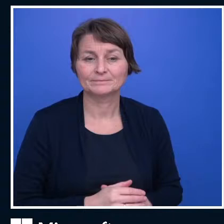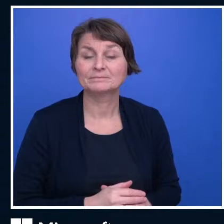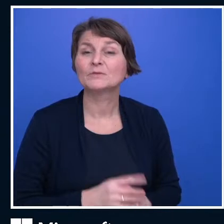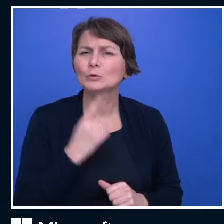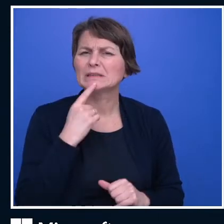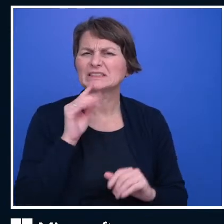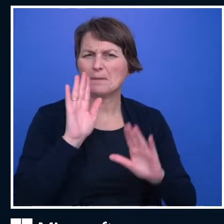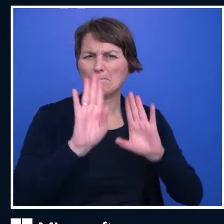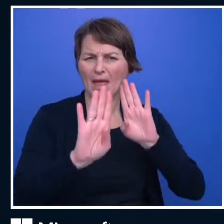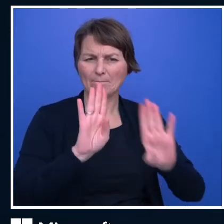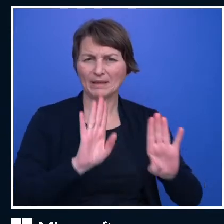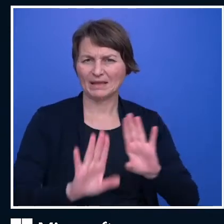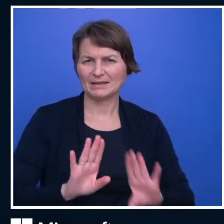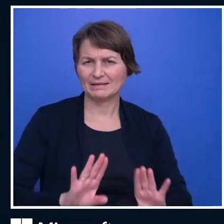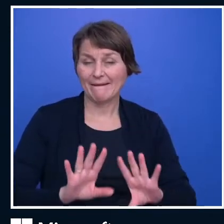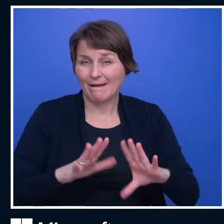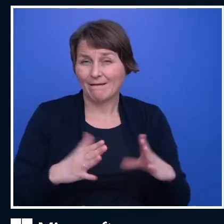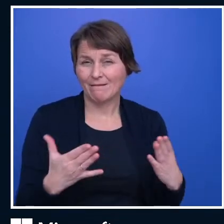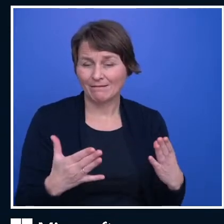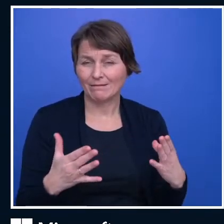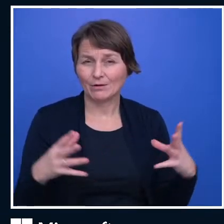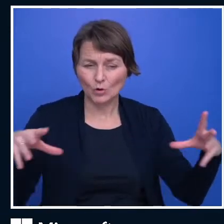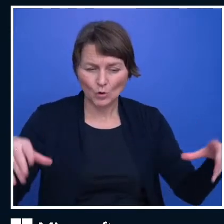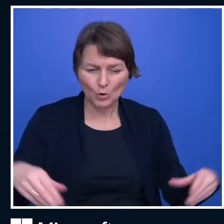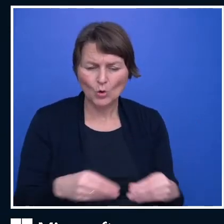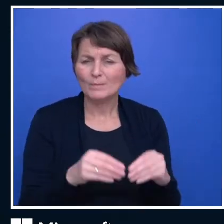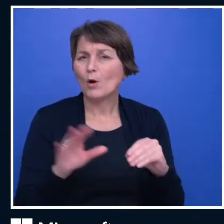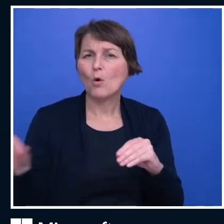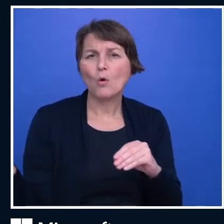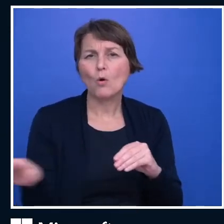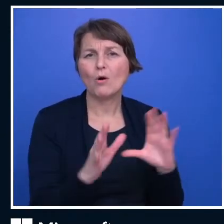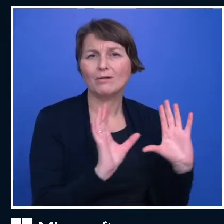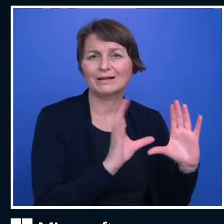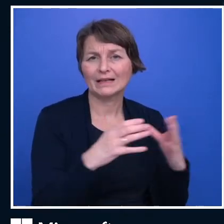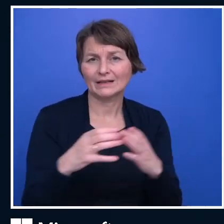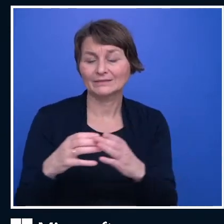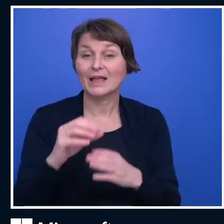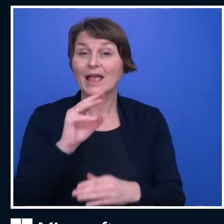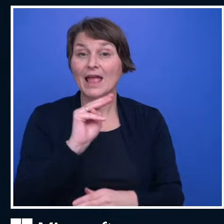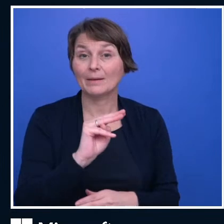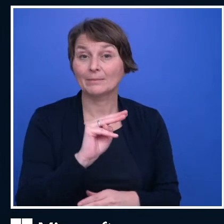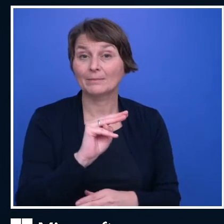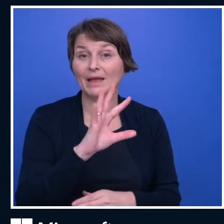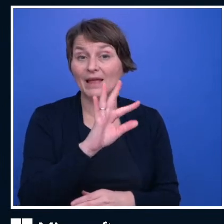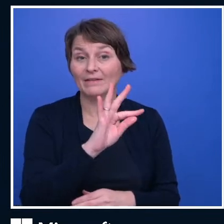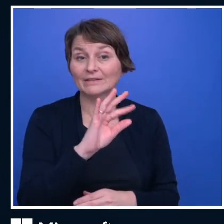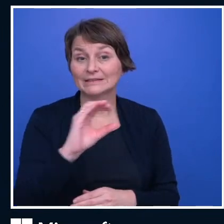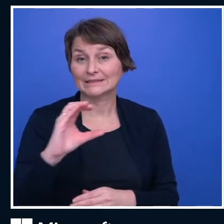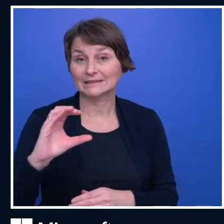all our classes. MFCCs would consist of the data points and their